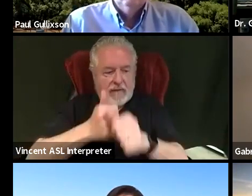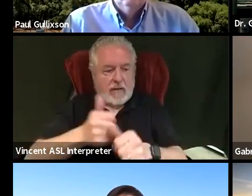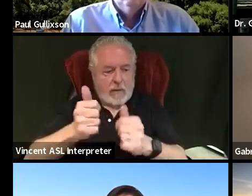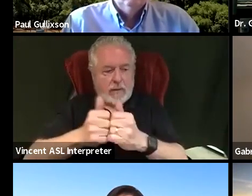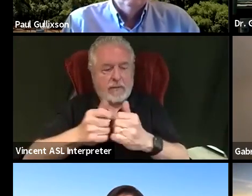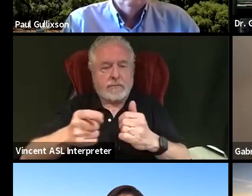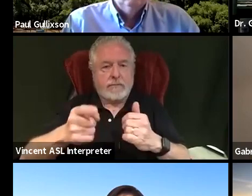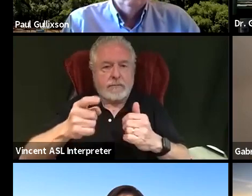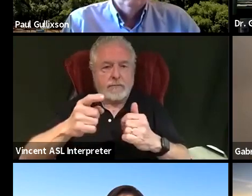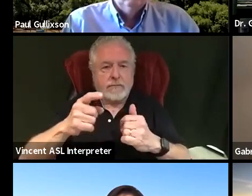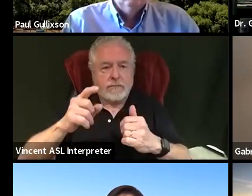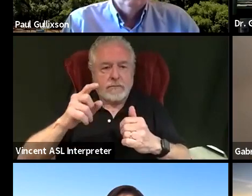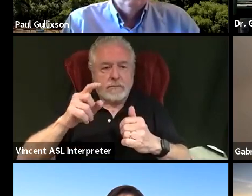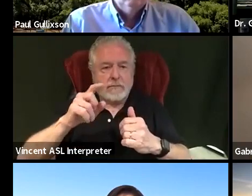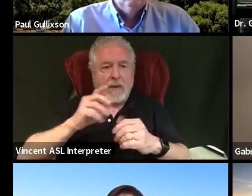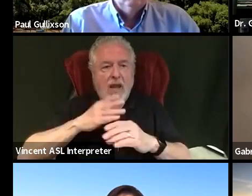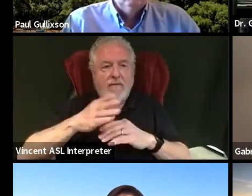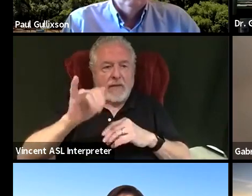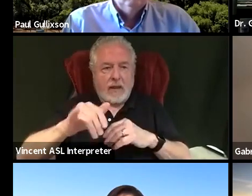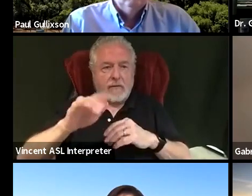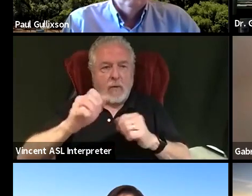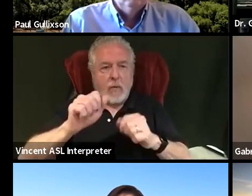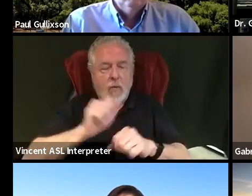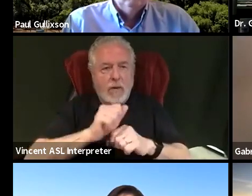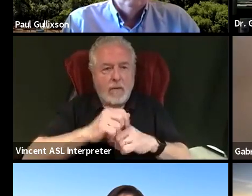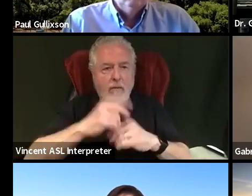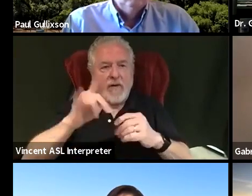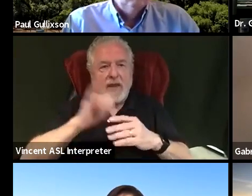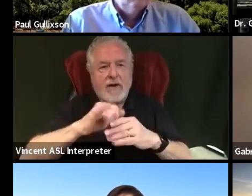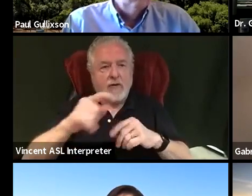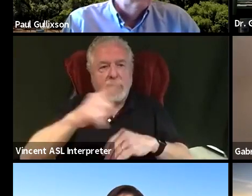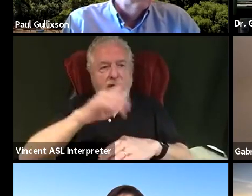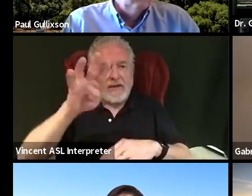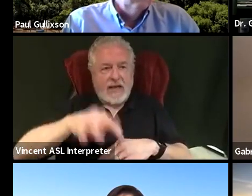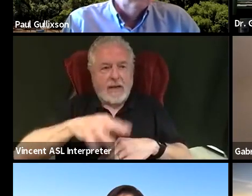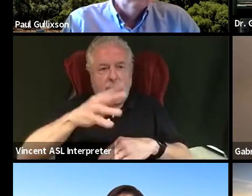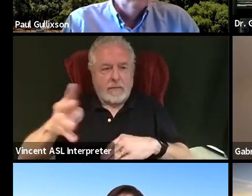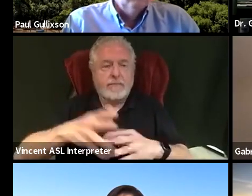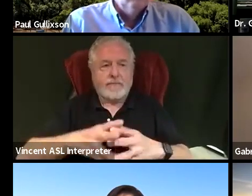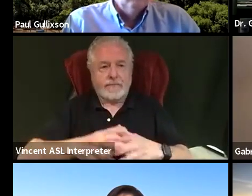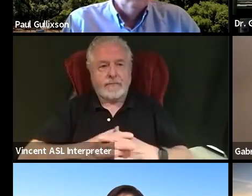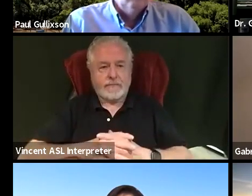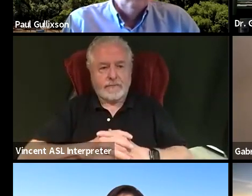with Paul after if that would work and provide that table.